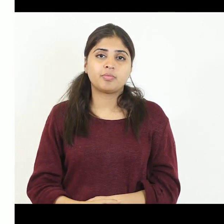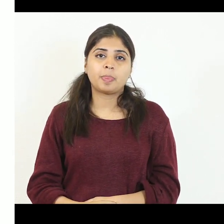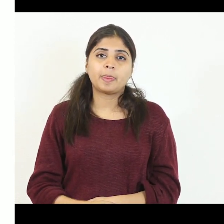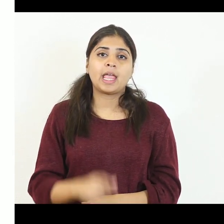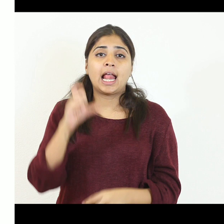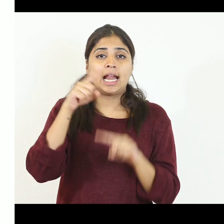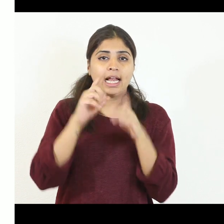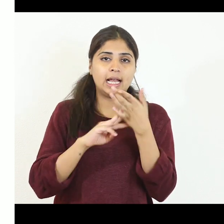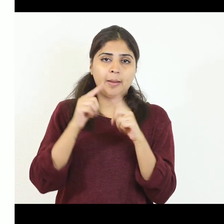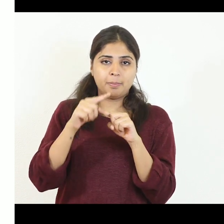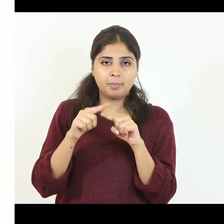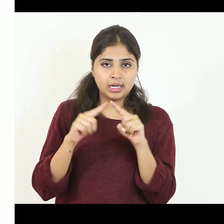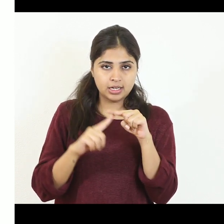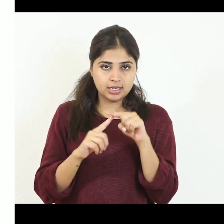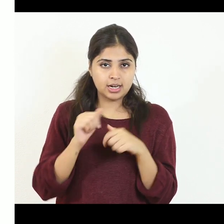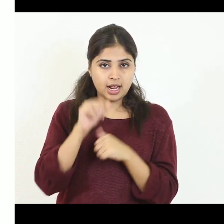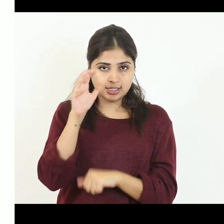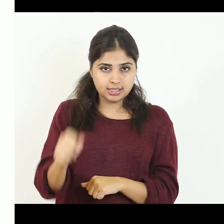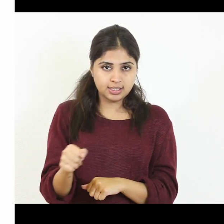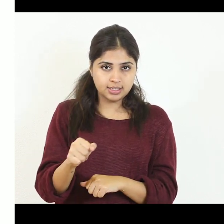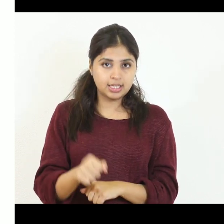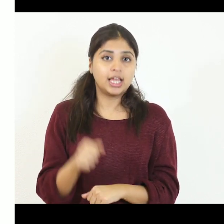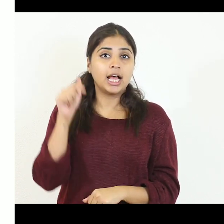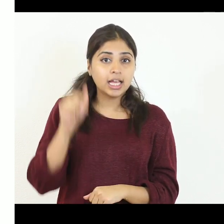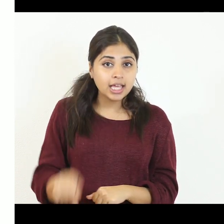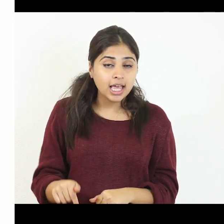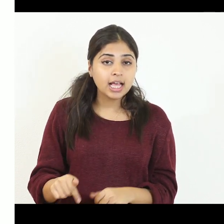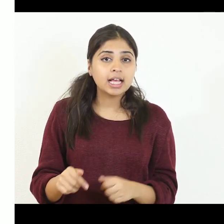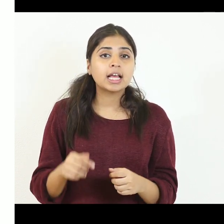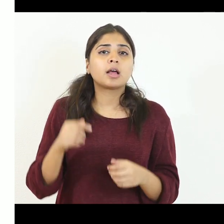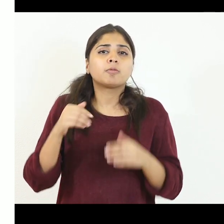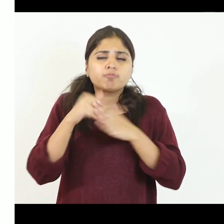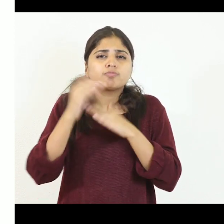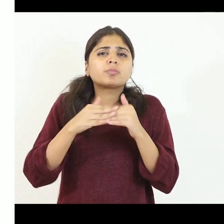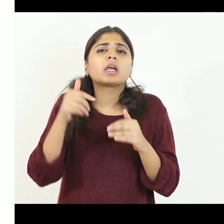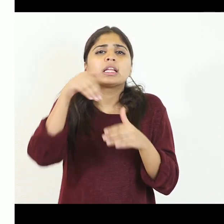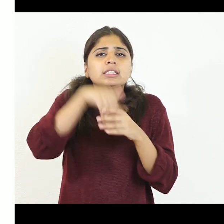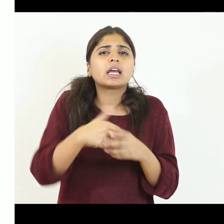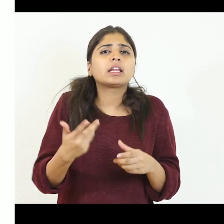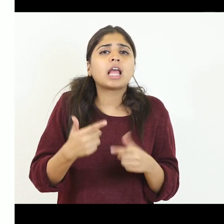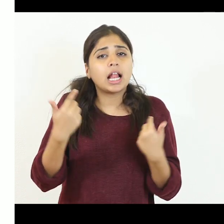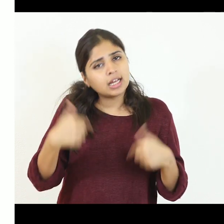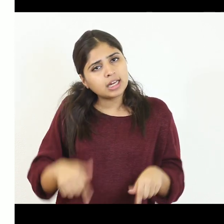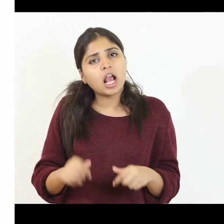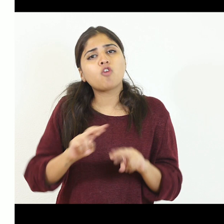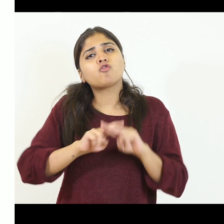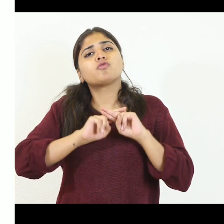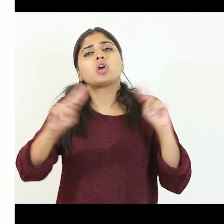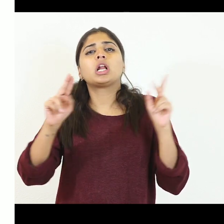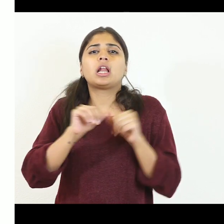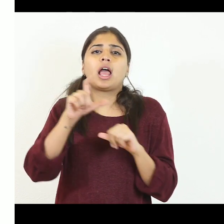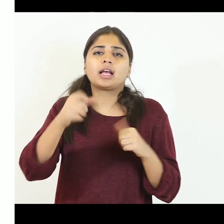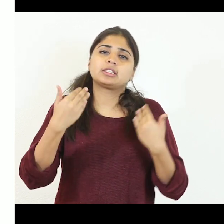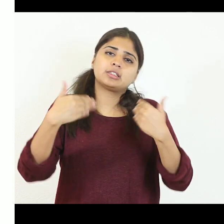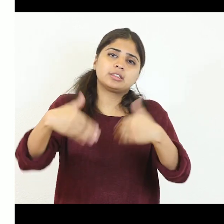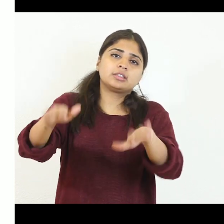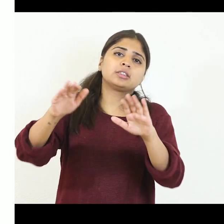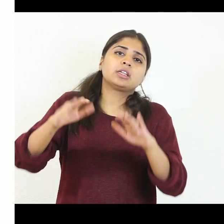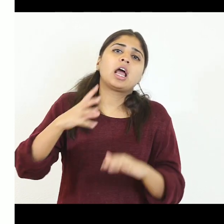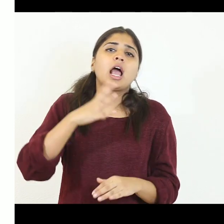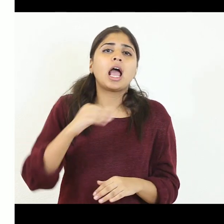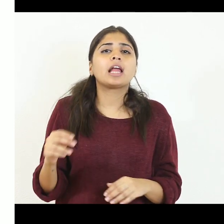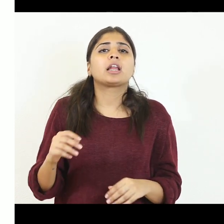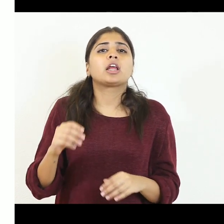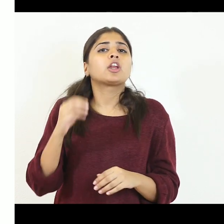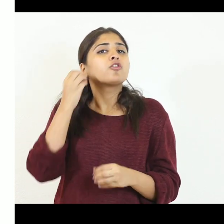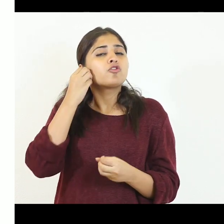than complete access to your information or your stuff. When you invite someone to be friends from the web, or